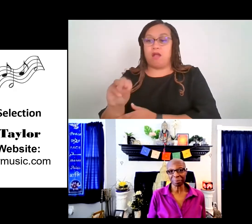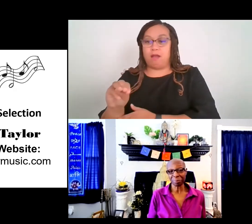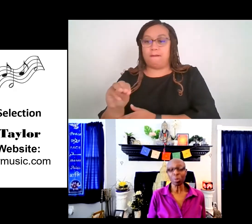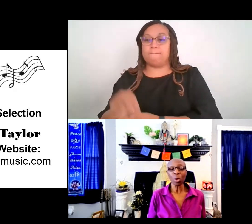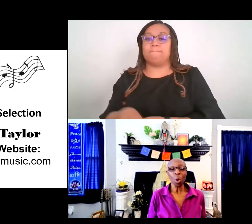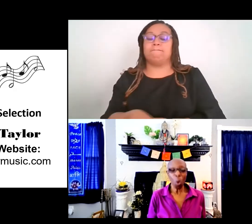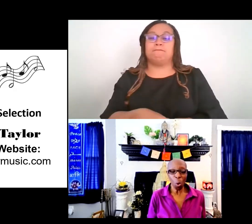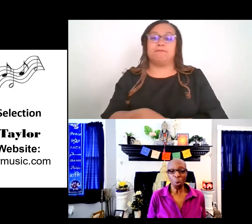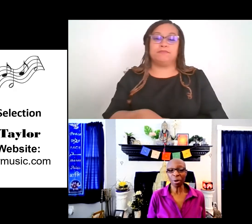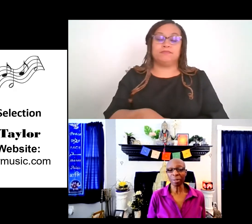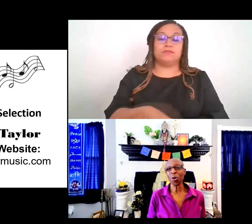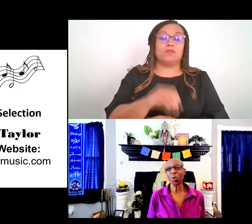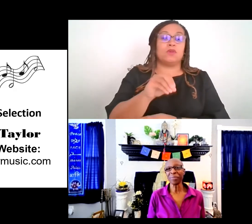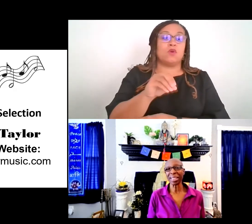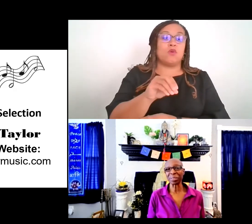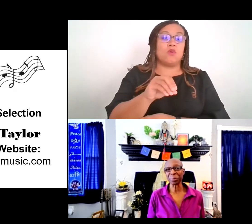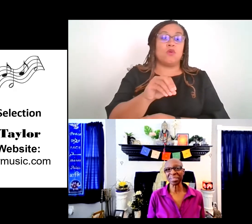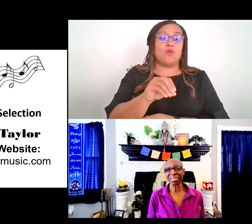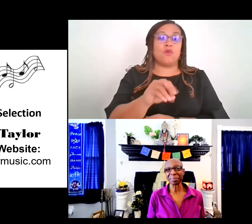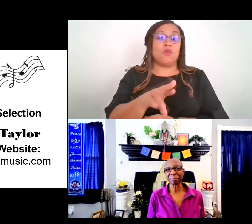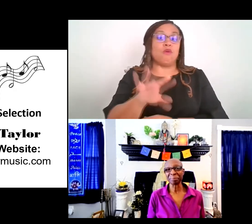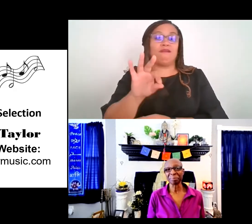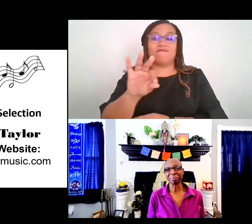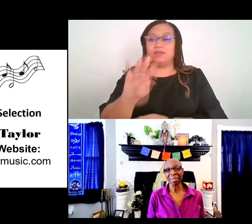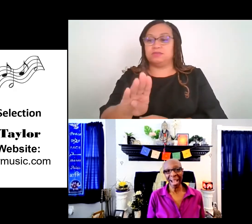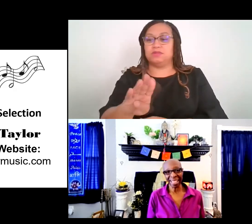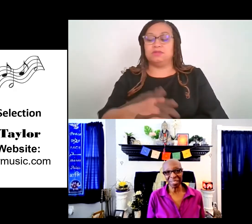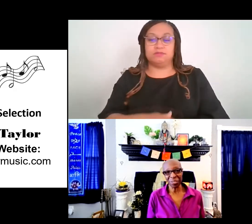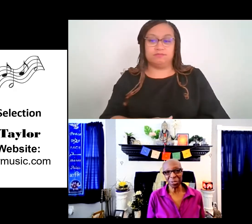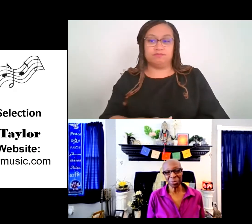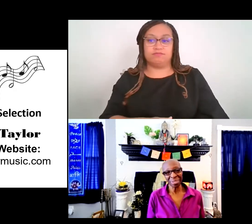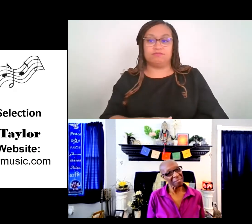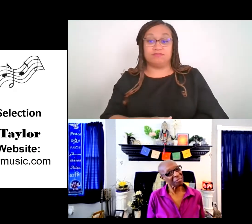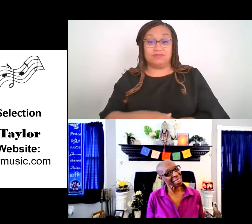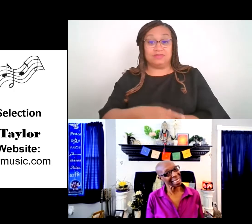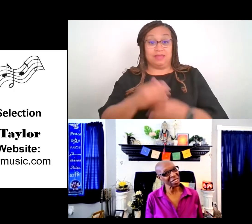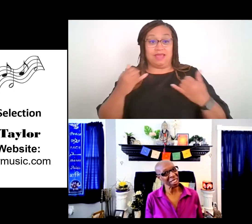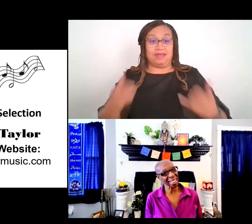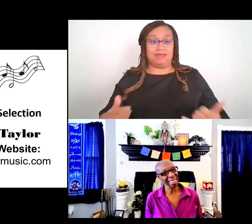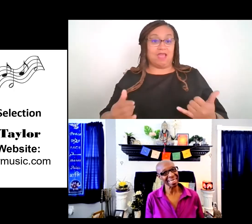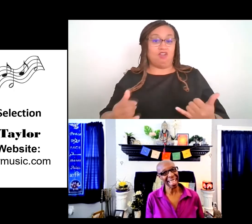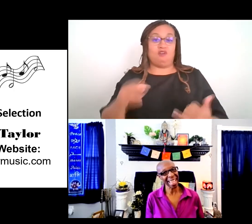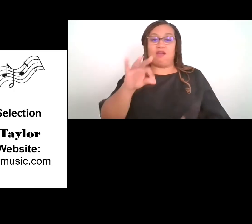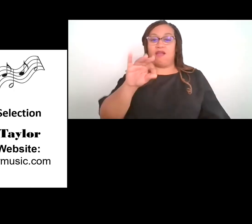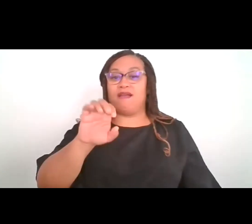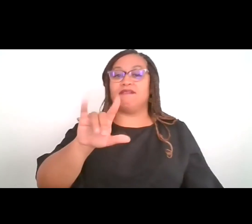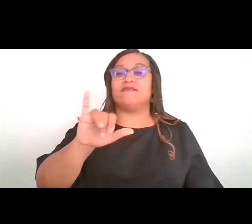FeliciaTaylor.HereNow.com, or on Facebook. I give you Felicia.